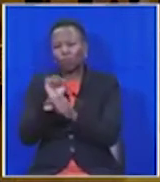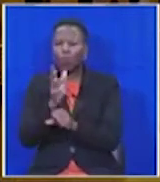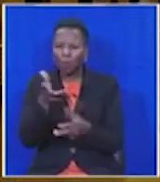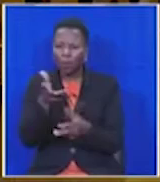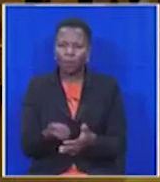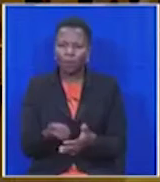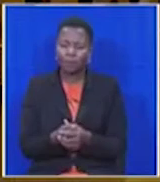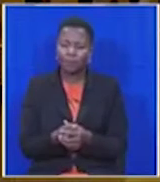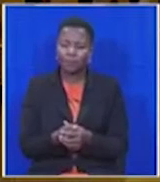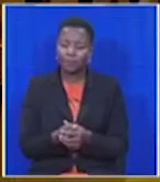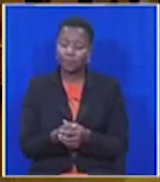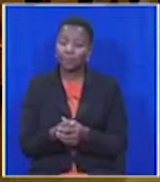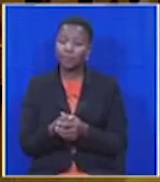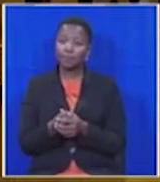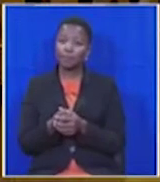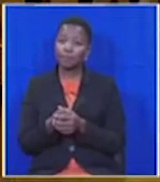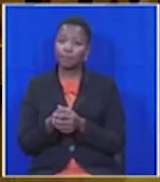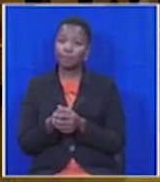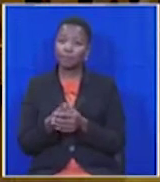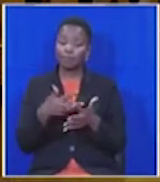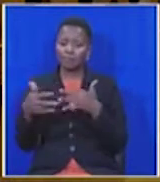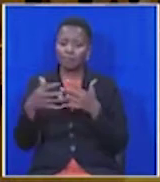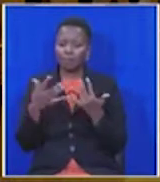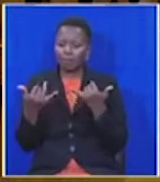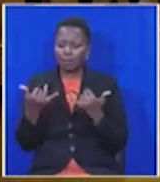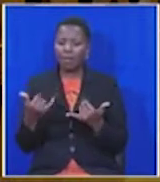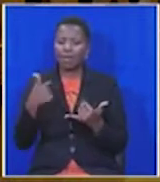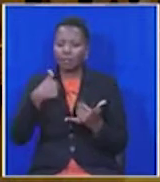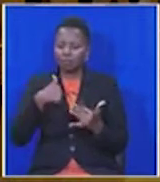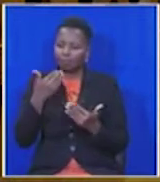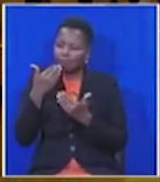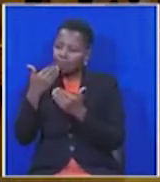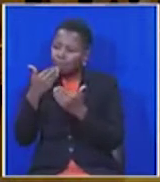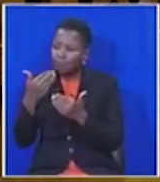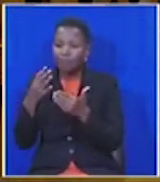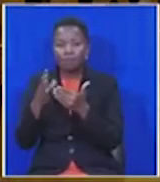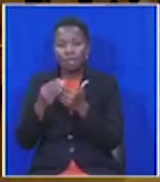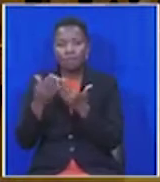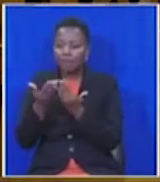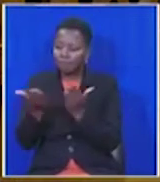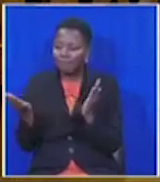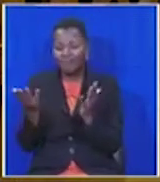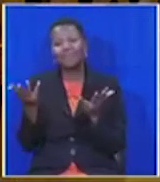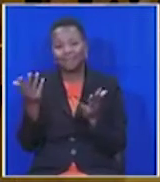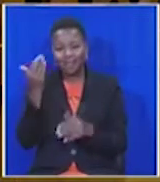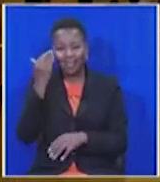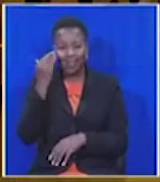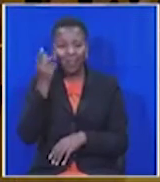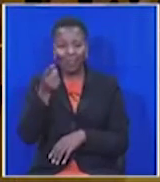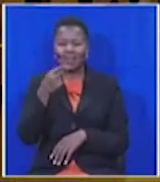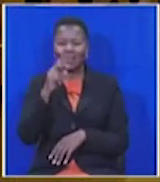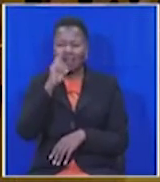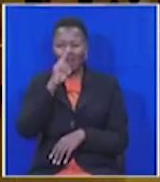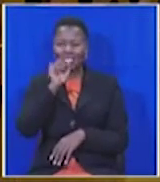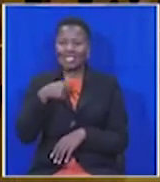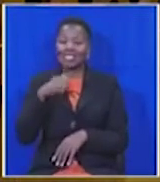I must, at this point, make special thanks to members, and it's strange that I'll say this, but I